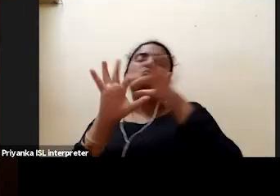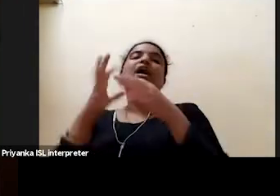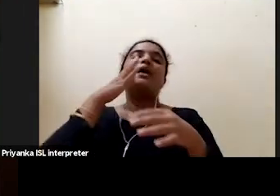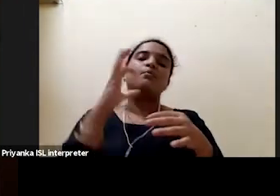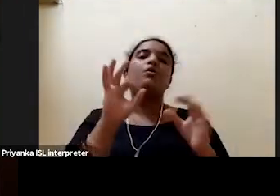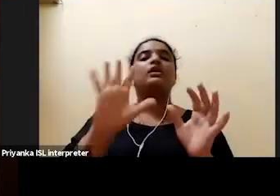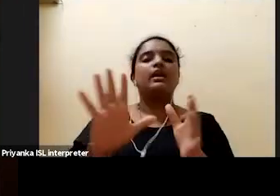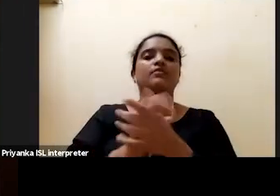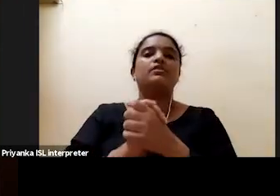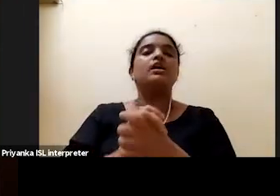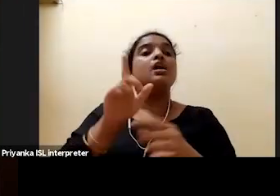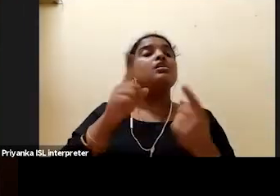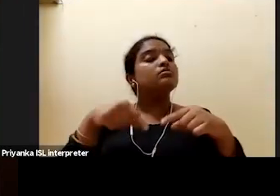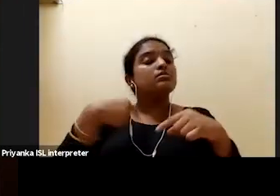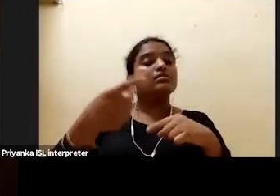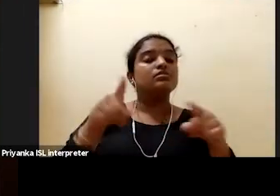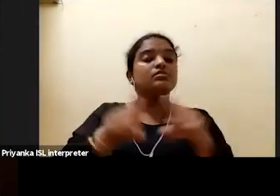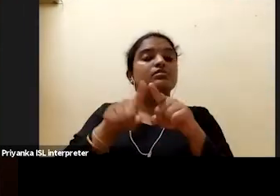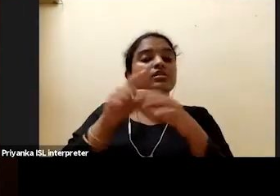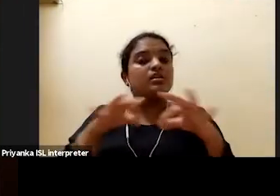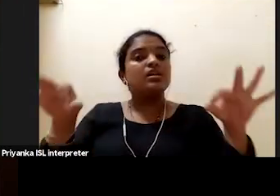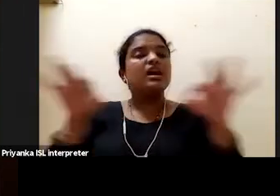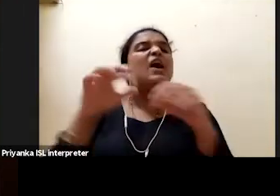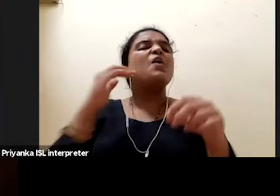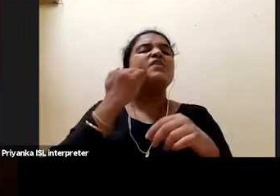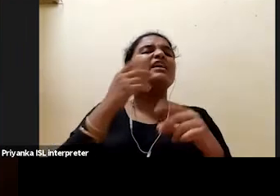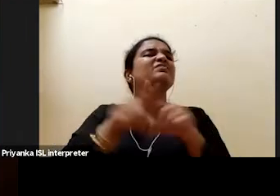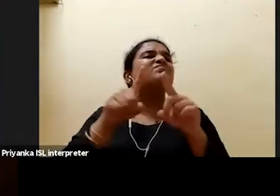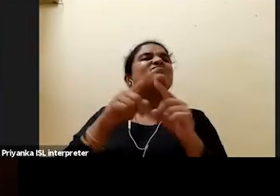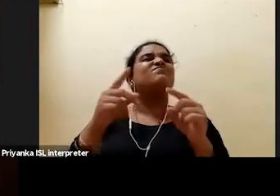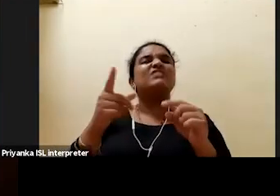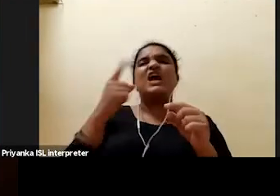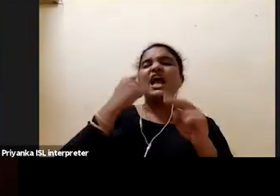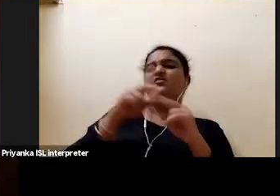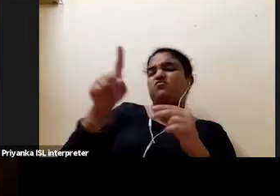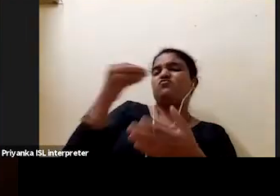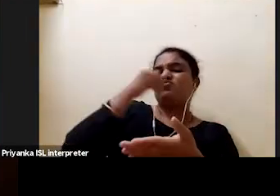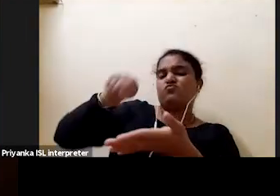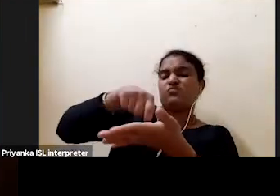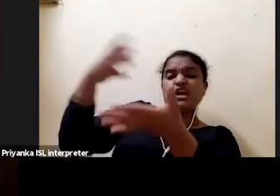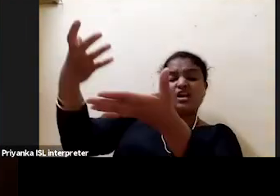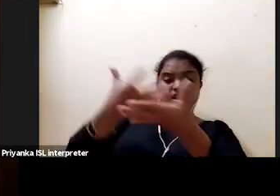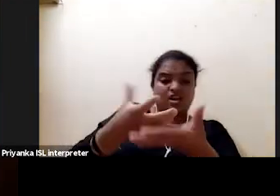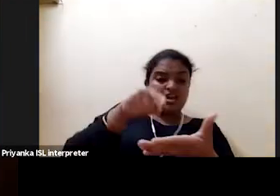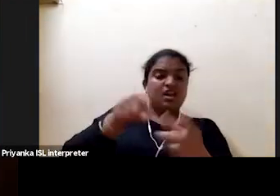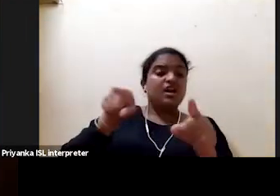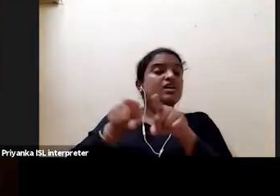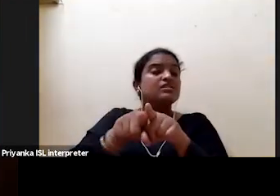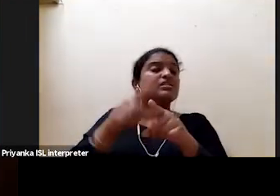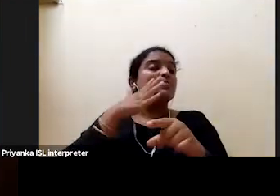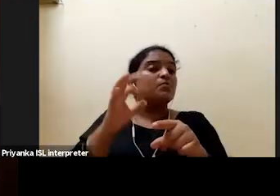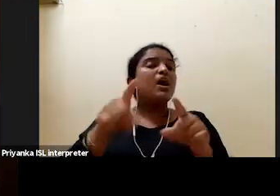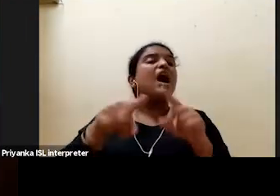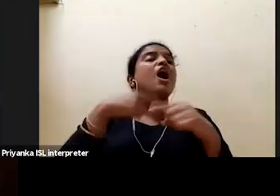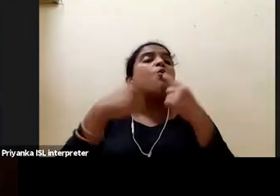Then the other important thing is always, when you talk about the story behind a dish or who cooked the dish, like, you